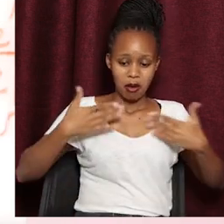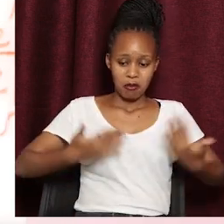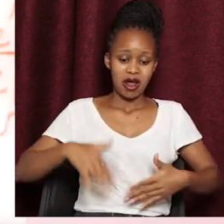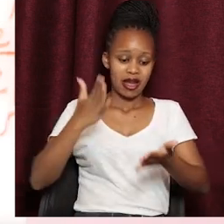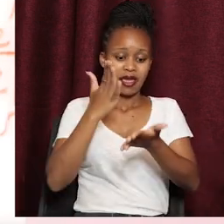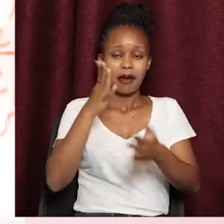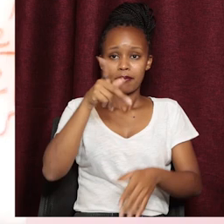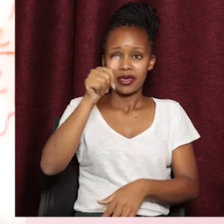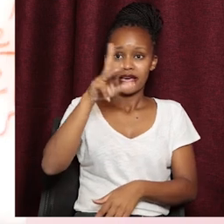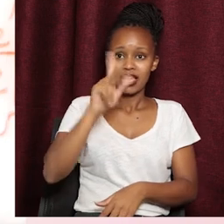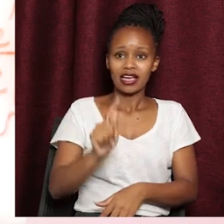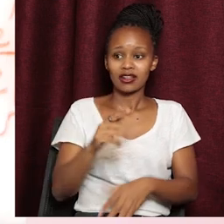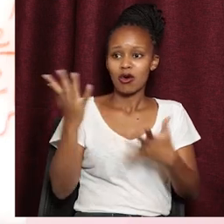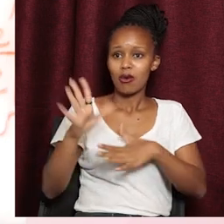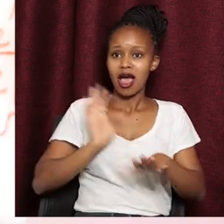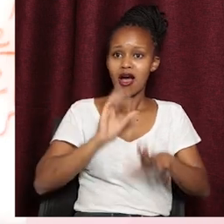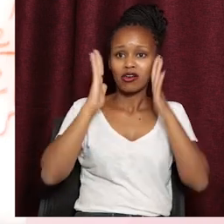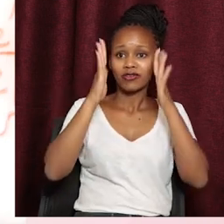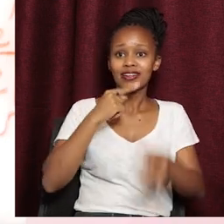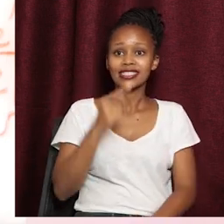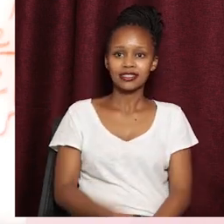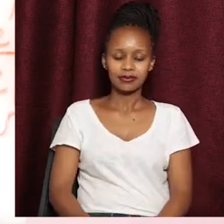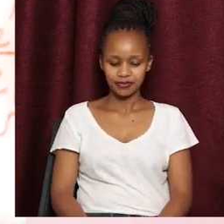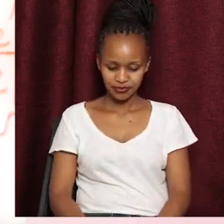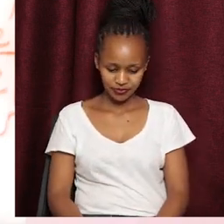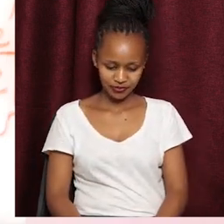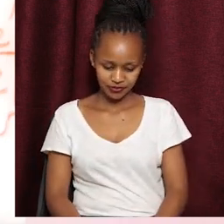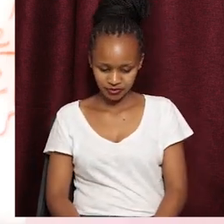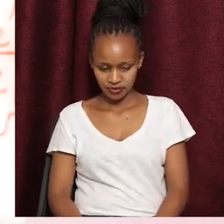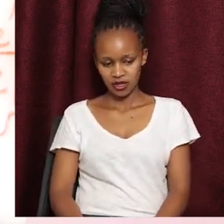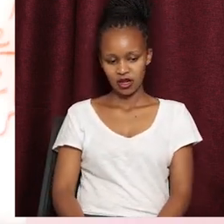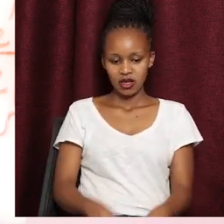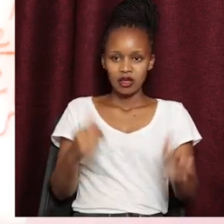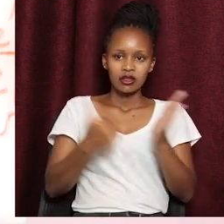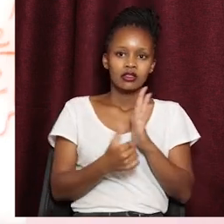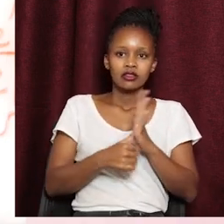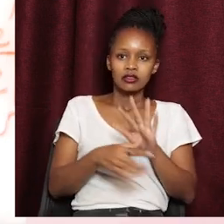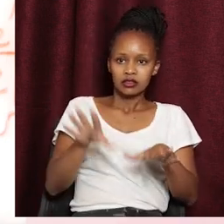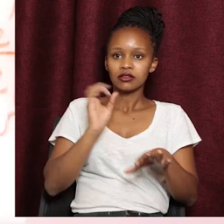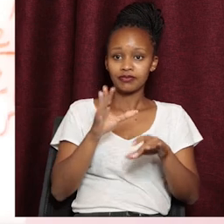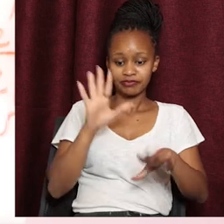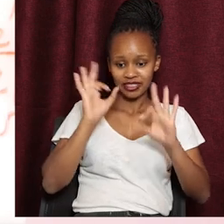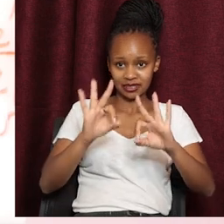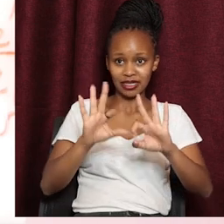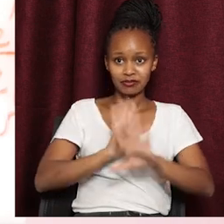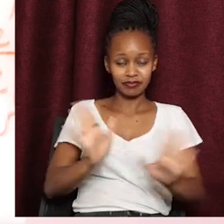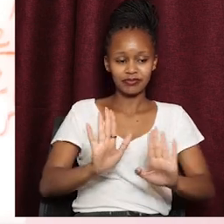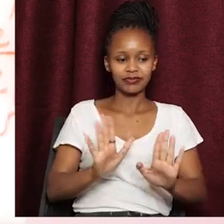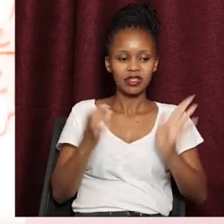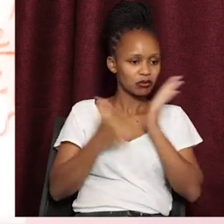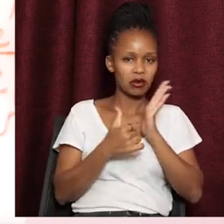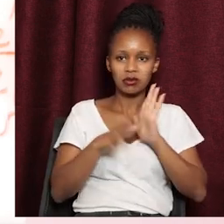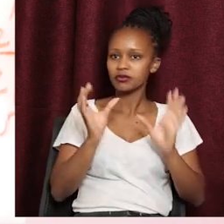that where our focus is? I have no problem for us looking good. I have no problem. I have